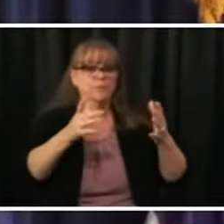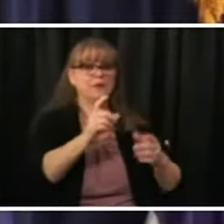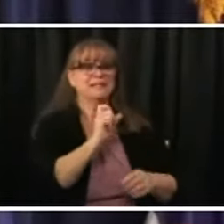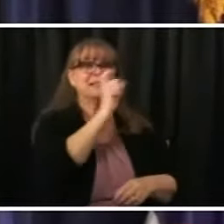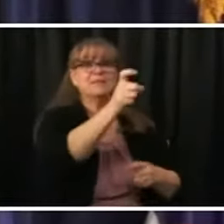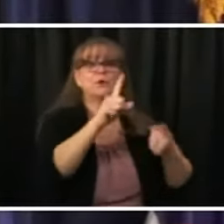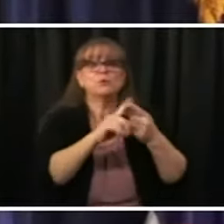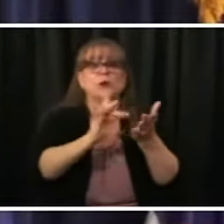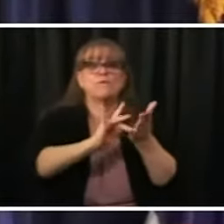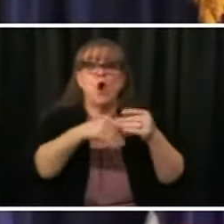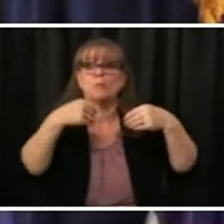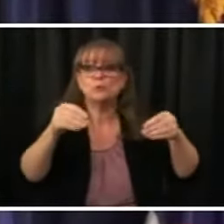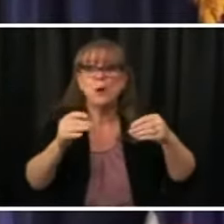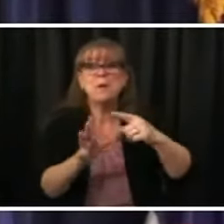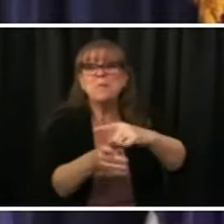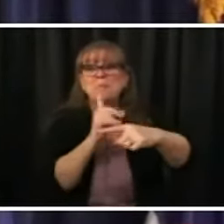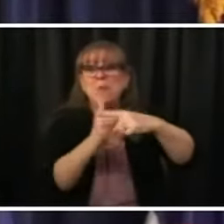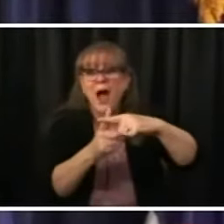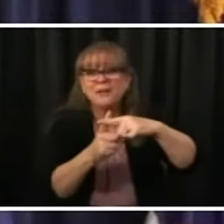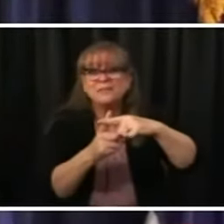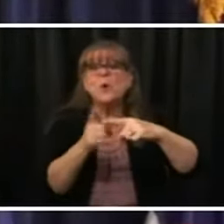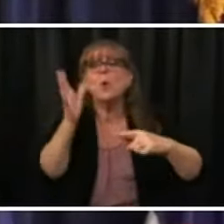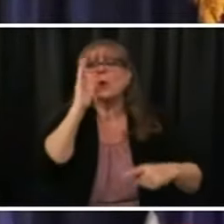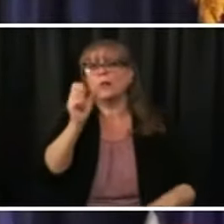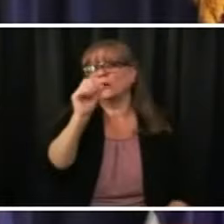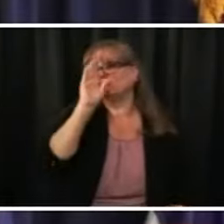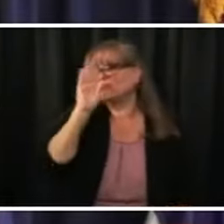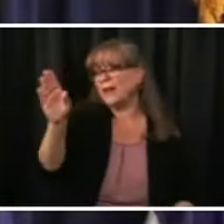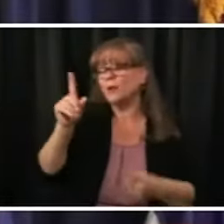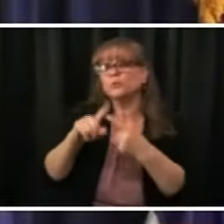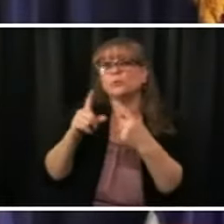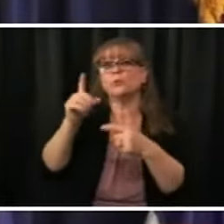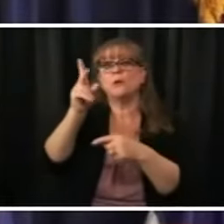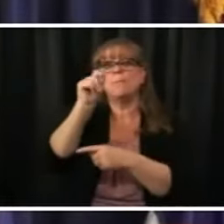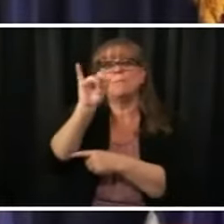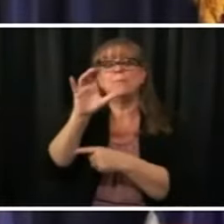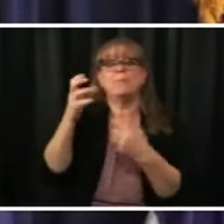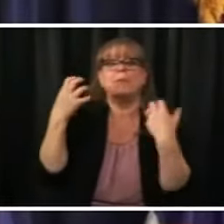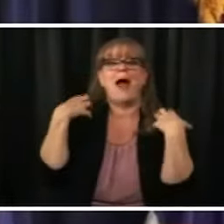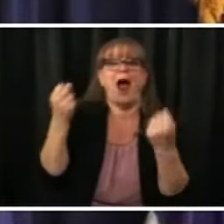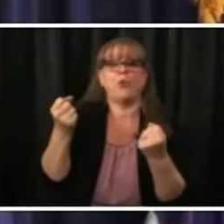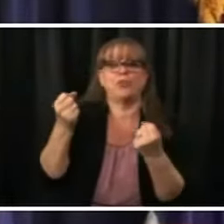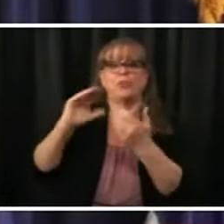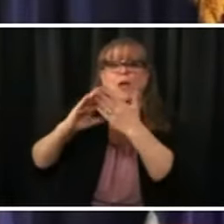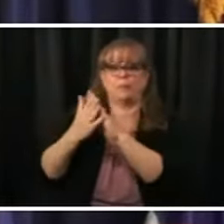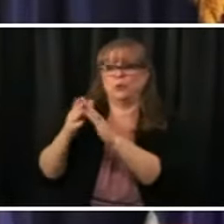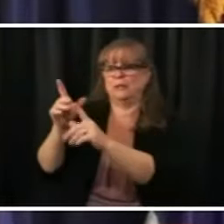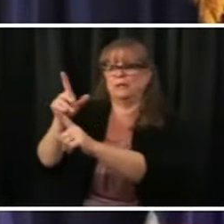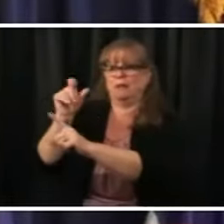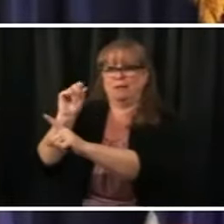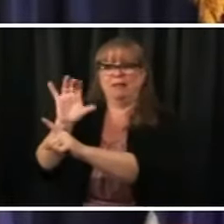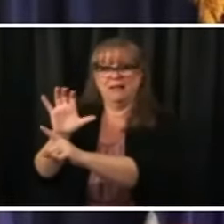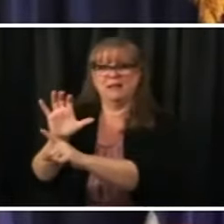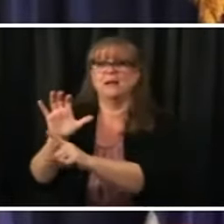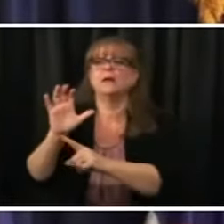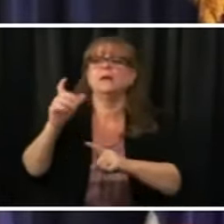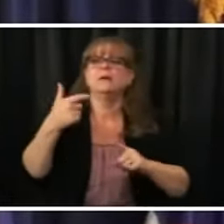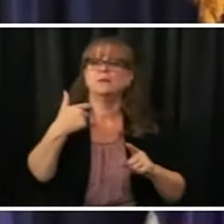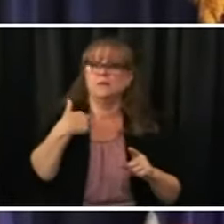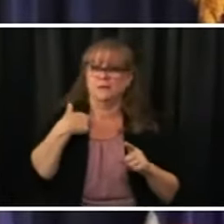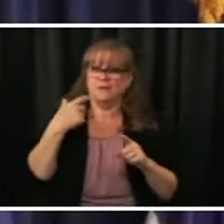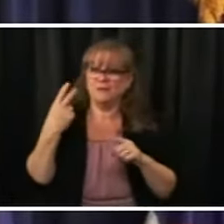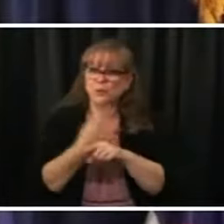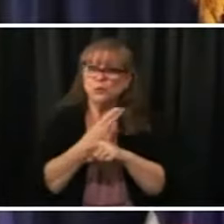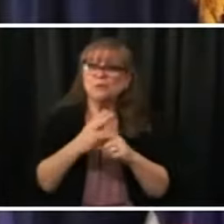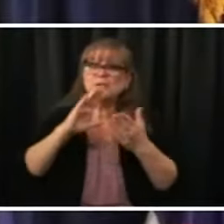few Colorado community health clinics. Now, for Colorado, that doesn't mean as much because we've been using community health clinics since day one as one of